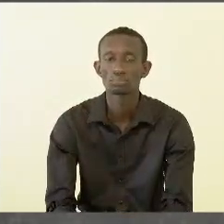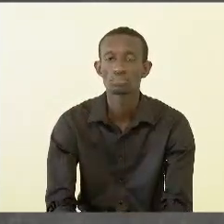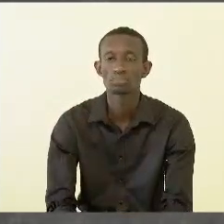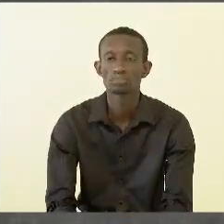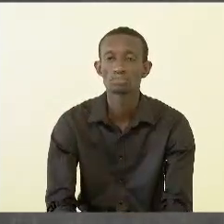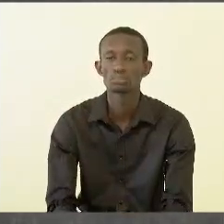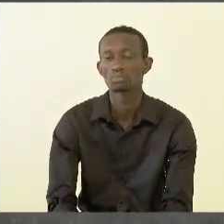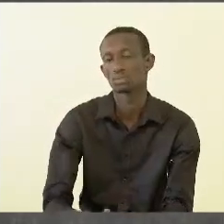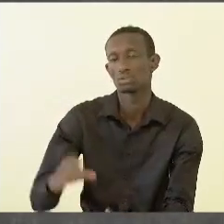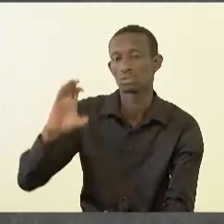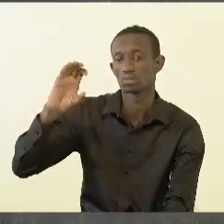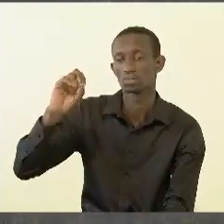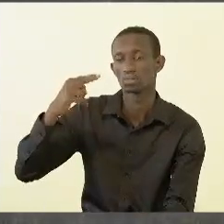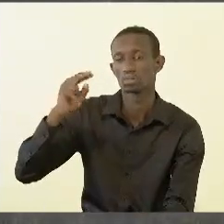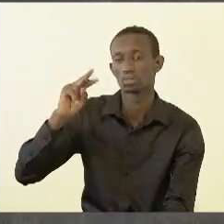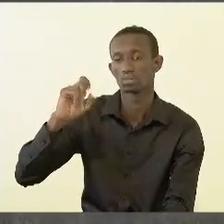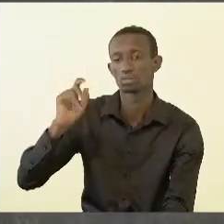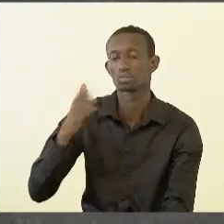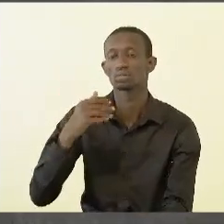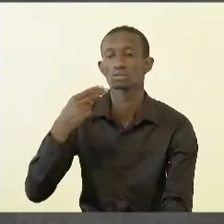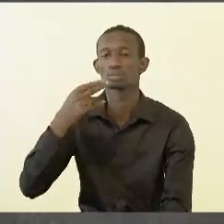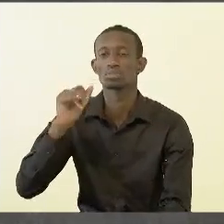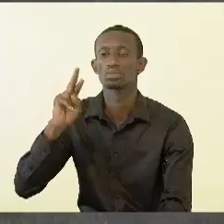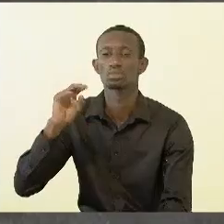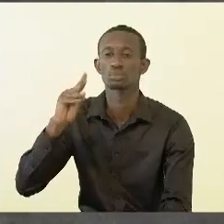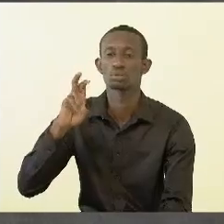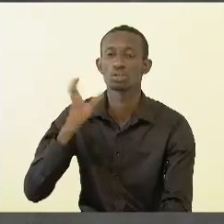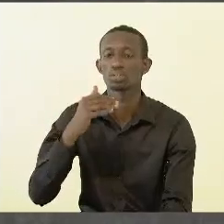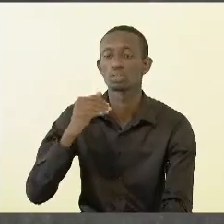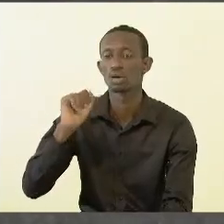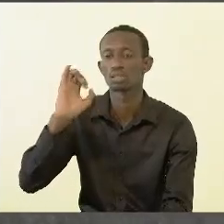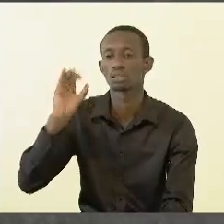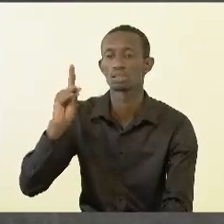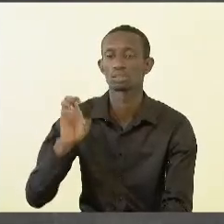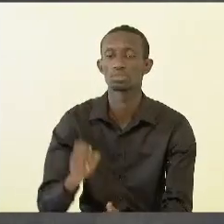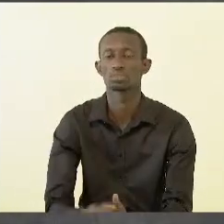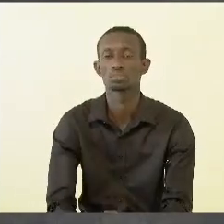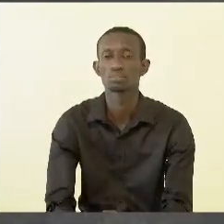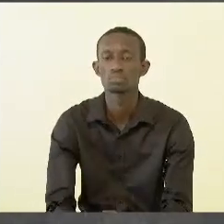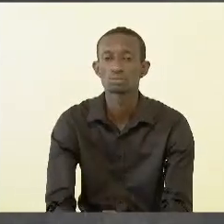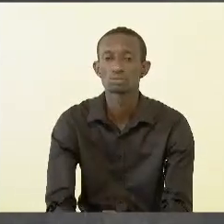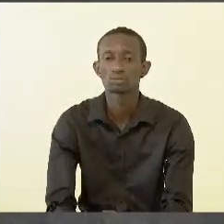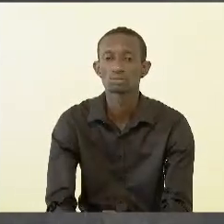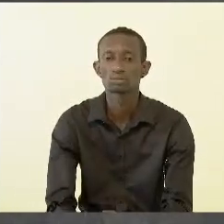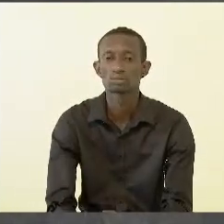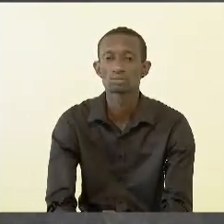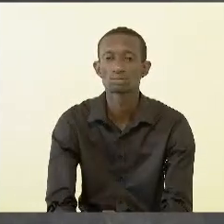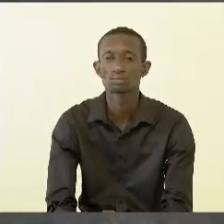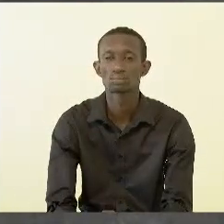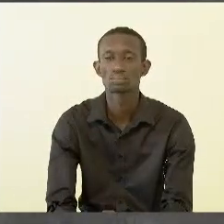concentrated hydrochloric acid. This is a concentrated solution of hydrochloric acid, and